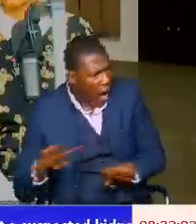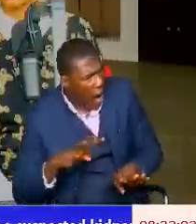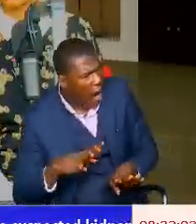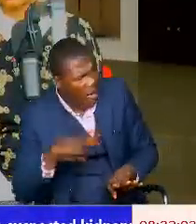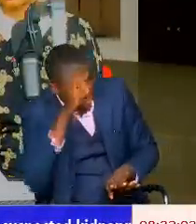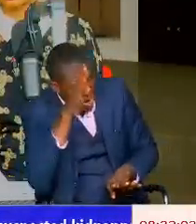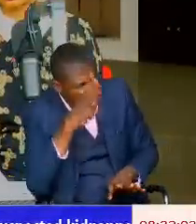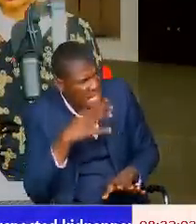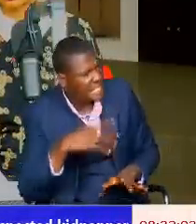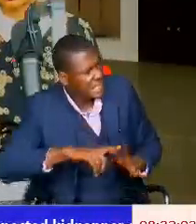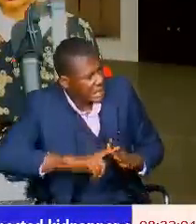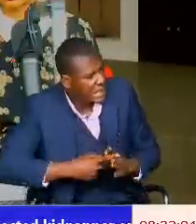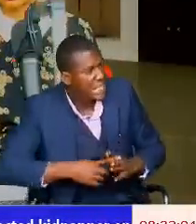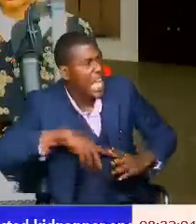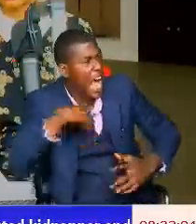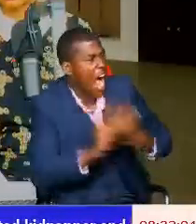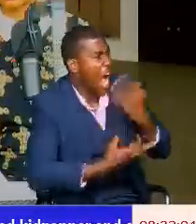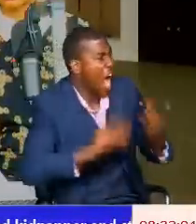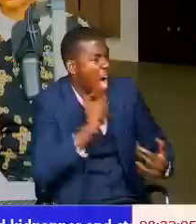Now one Okada man.